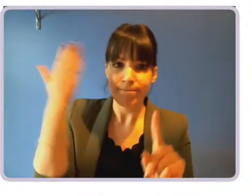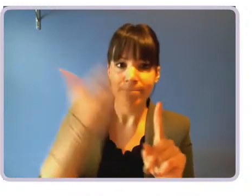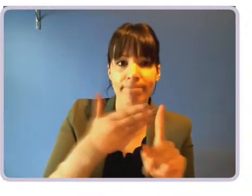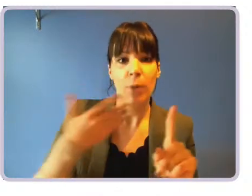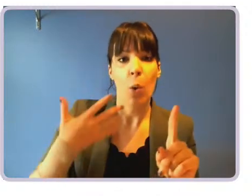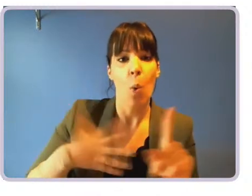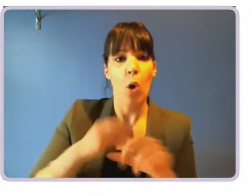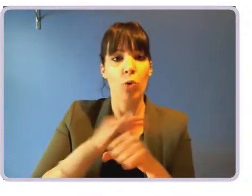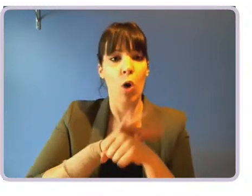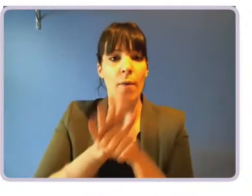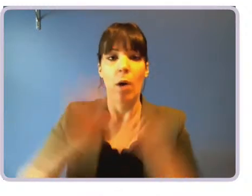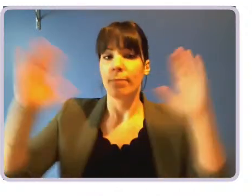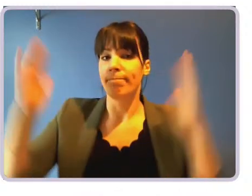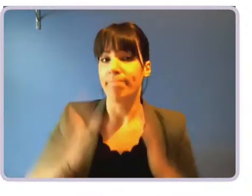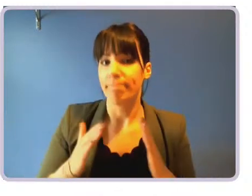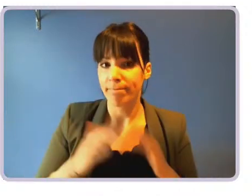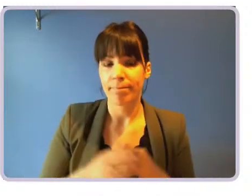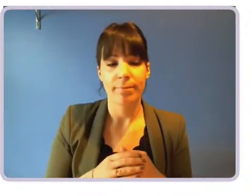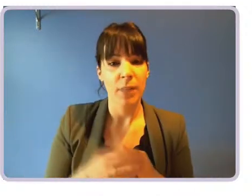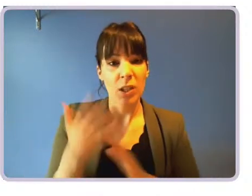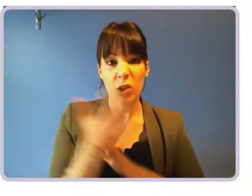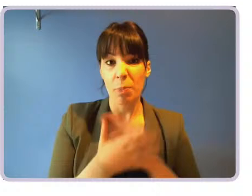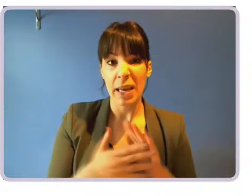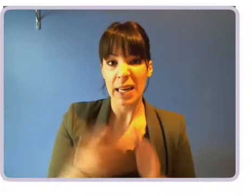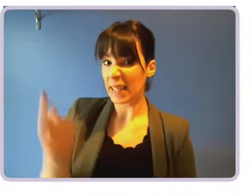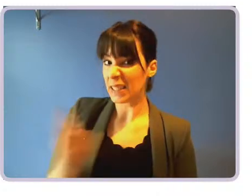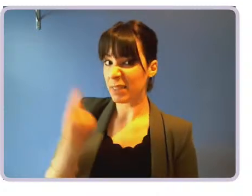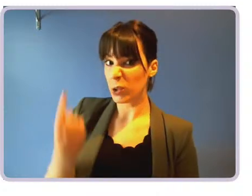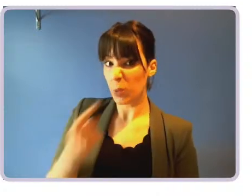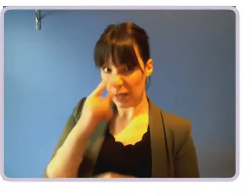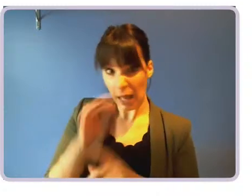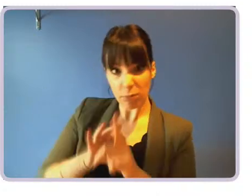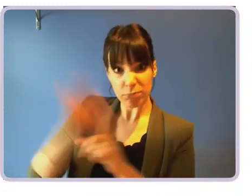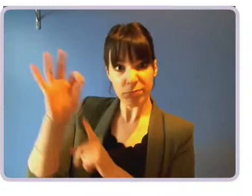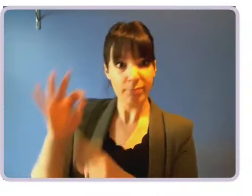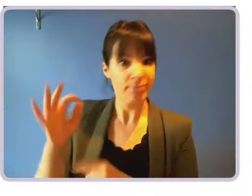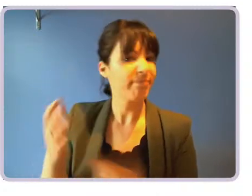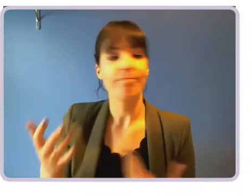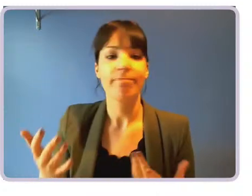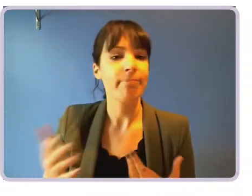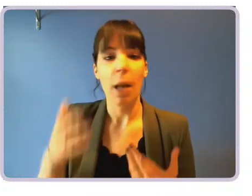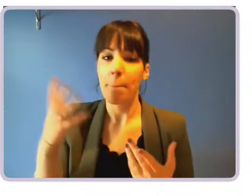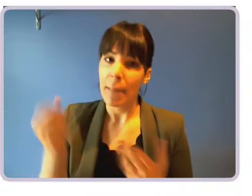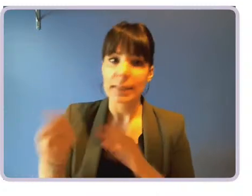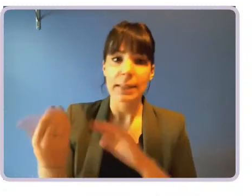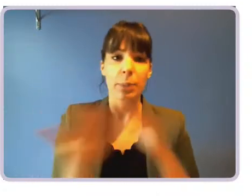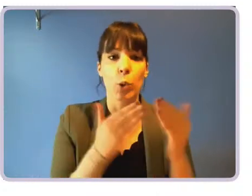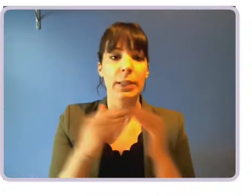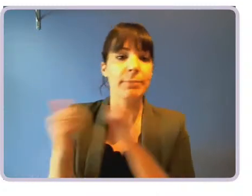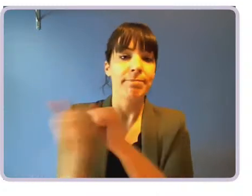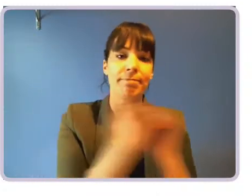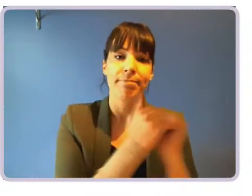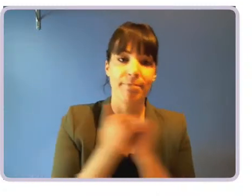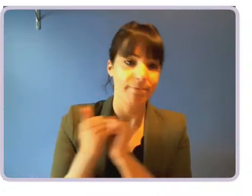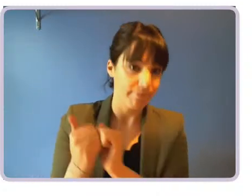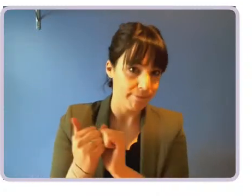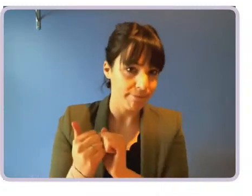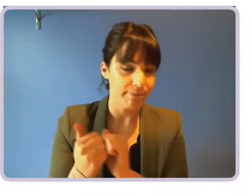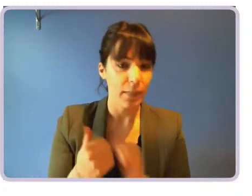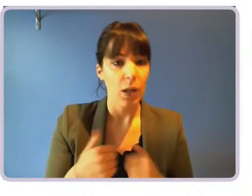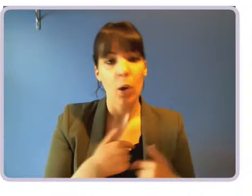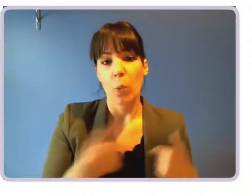an individual, this is a collective response. We're about protecting each